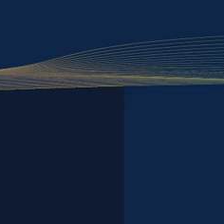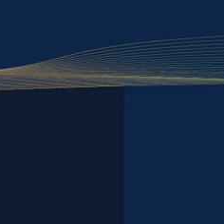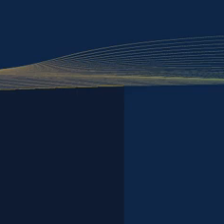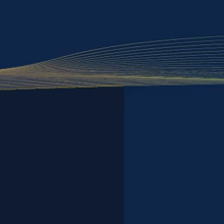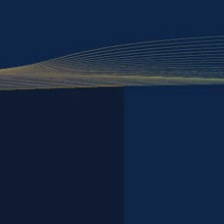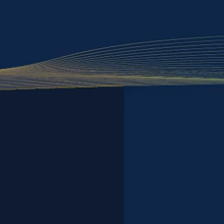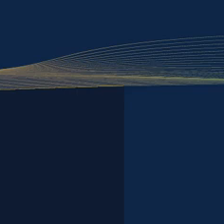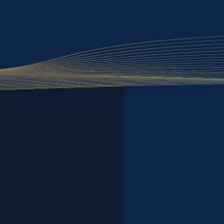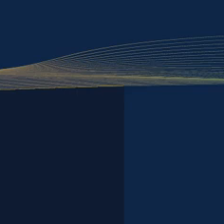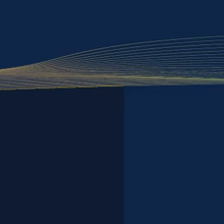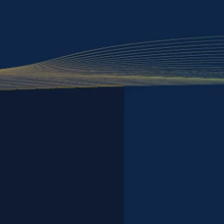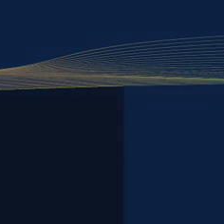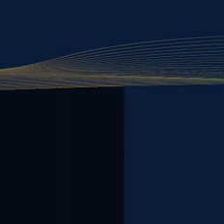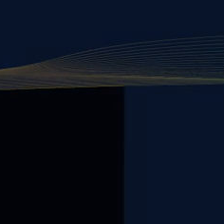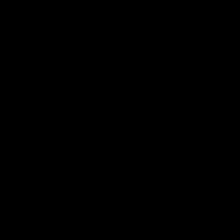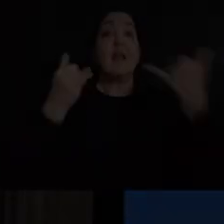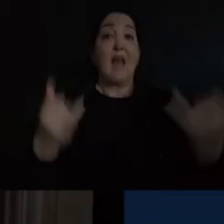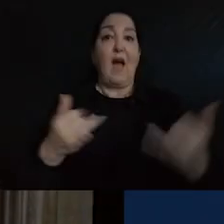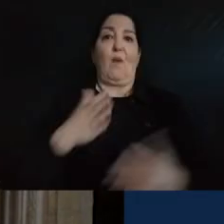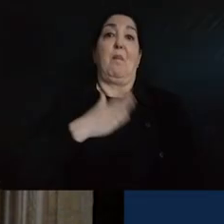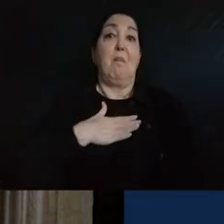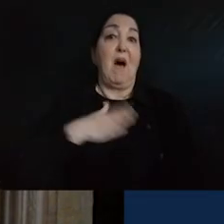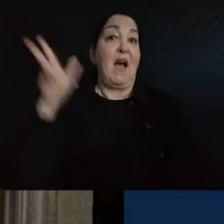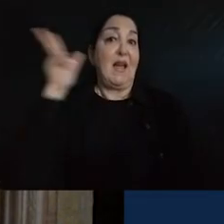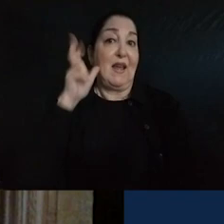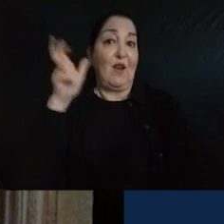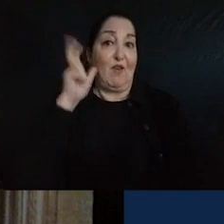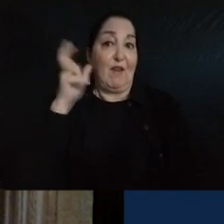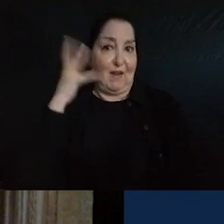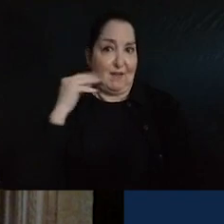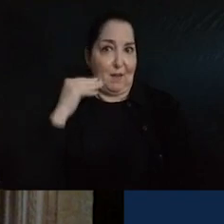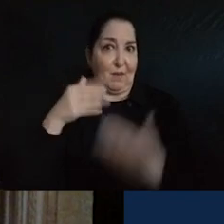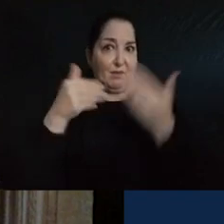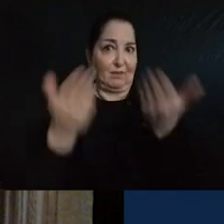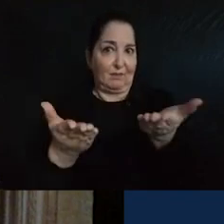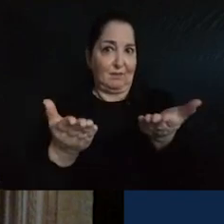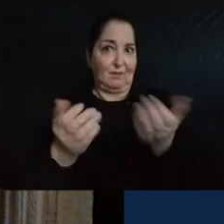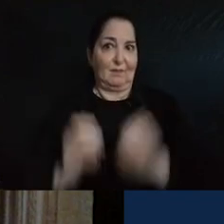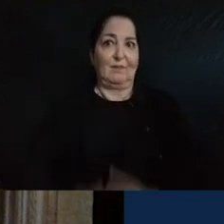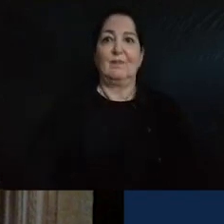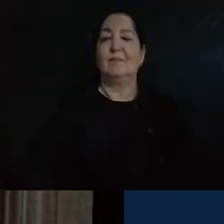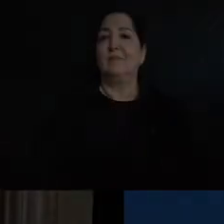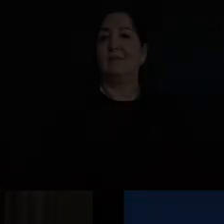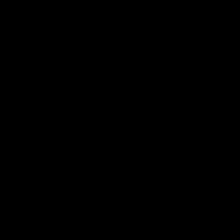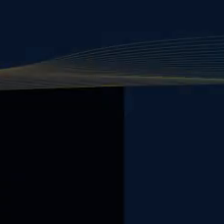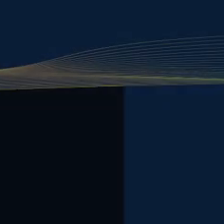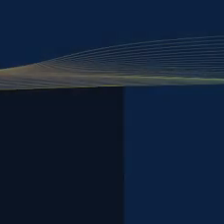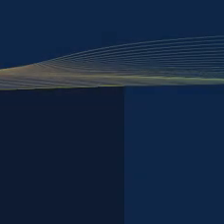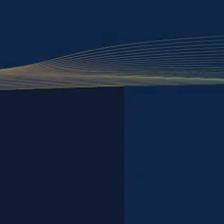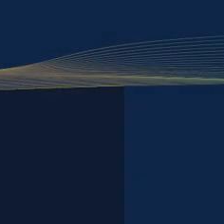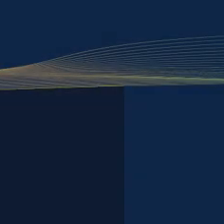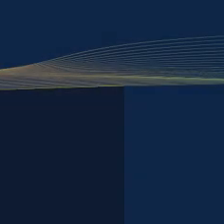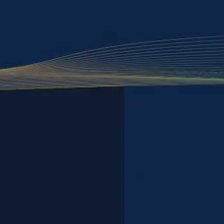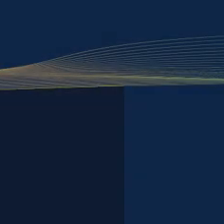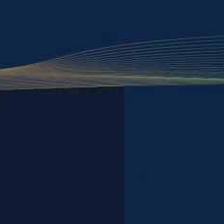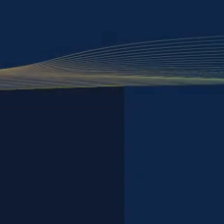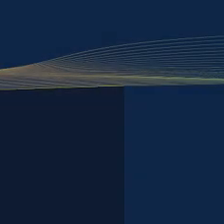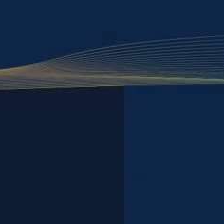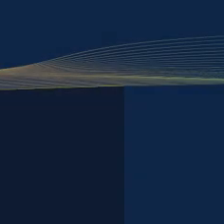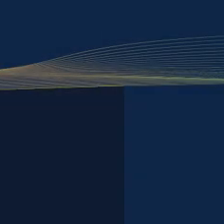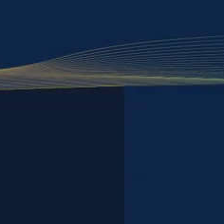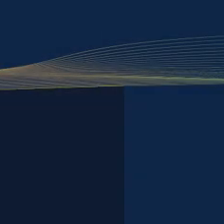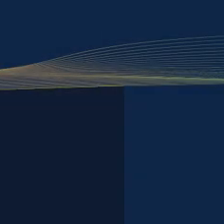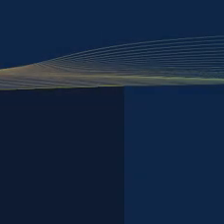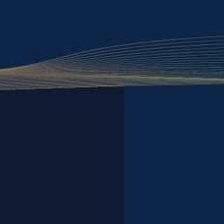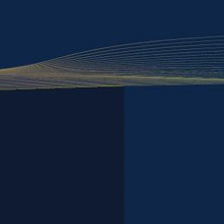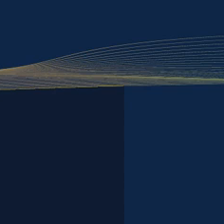was your day? I don't want to talk about work. Now, this is the way I hear it. I'm going to be able to do this. Is that what you're telling